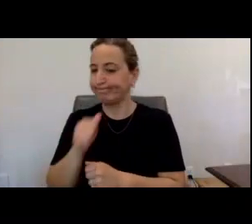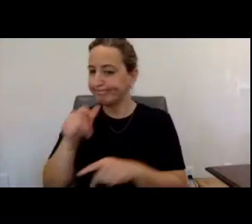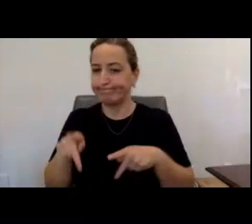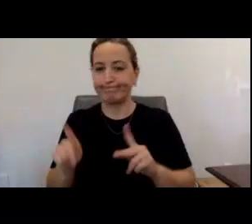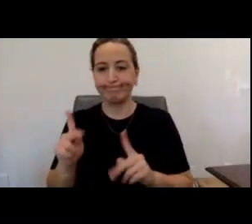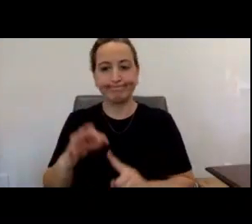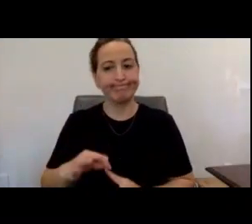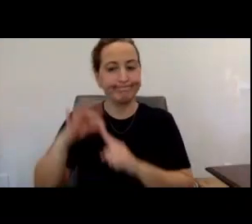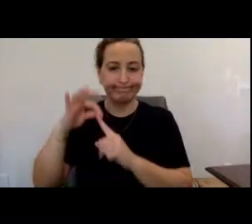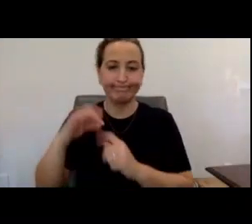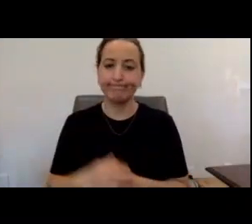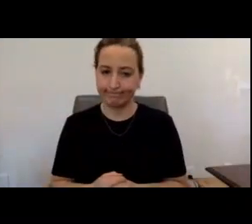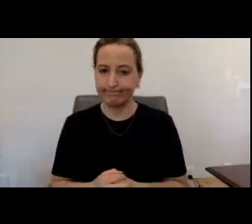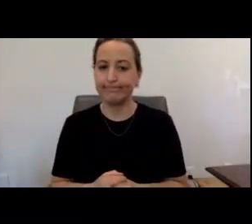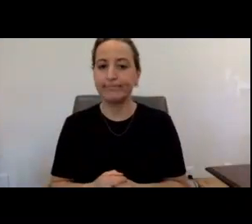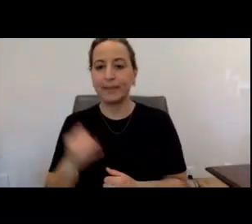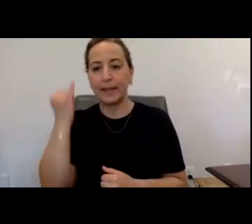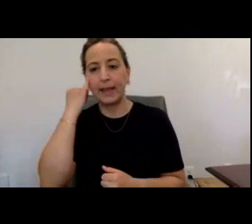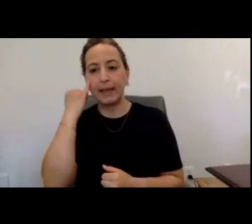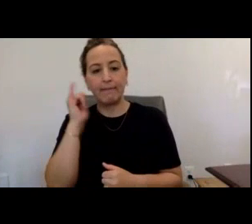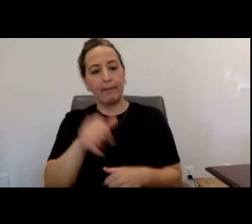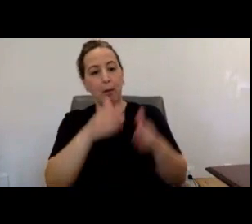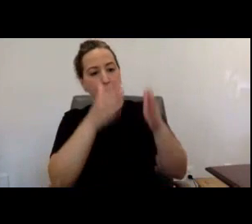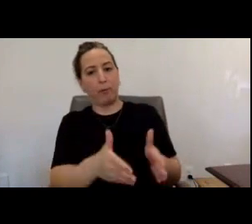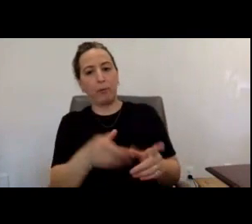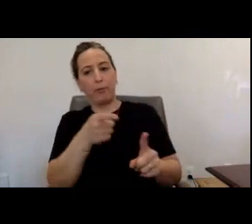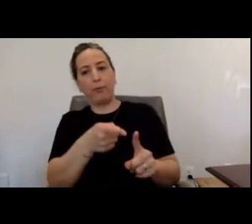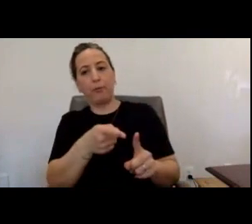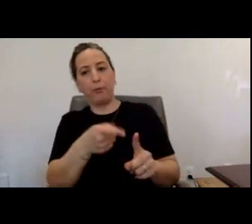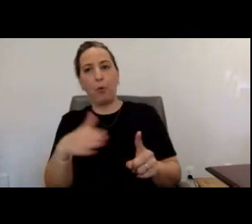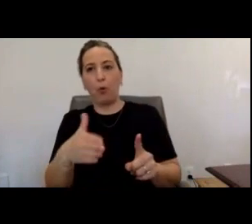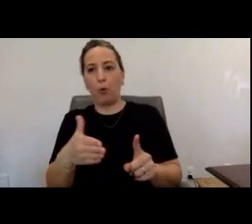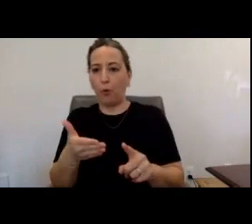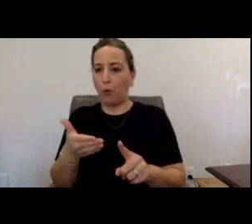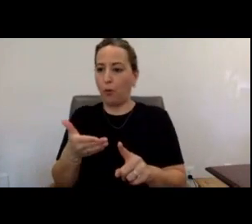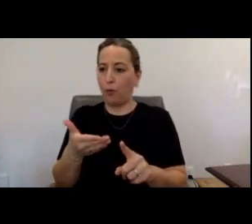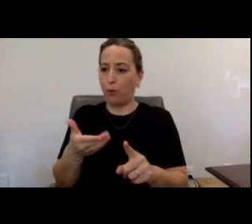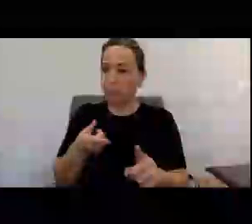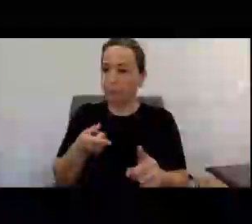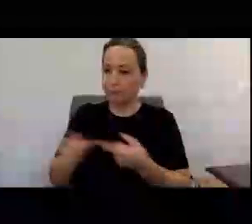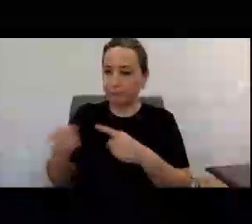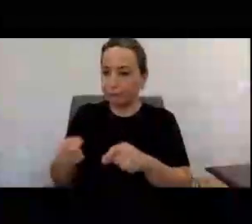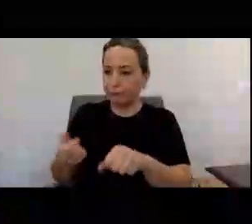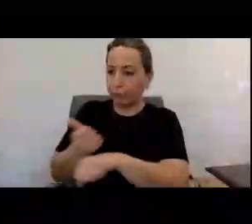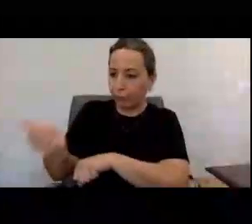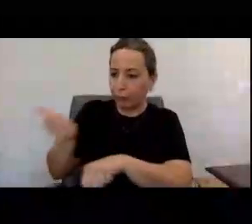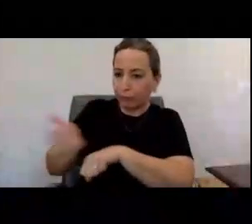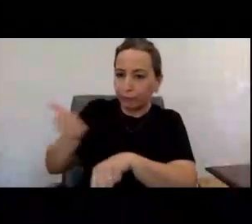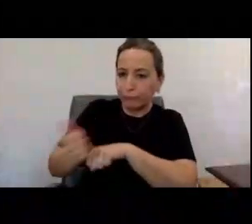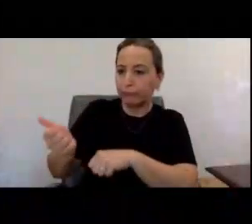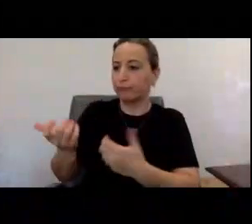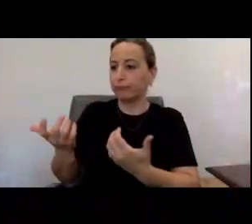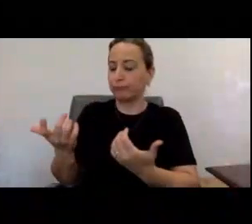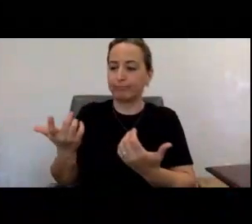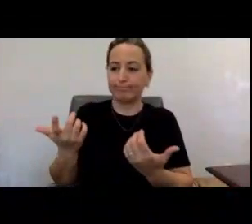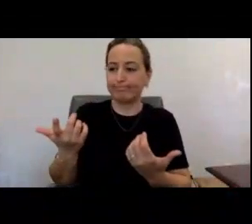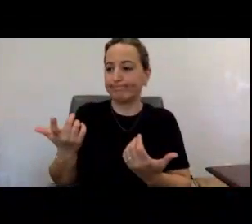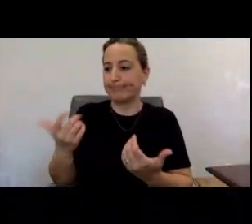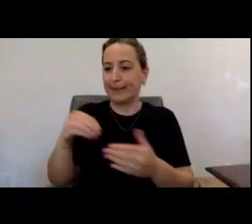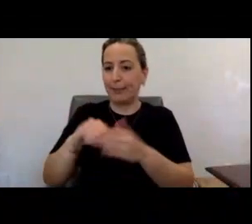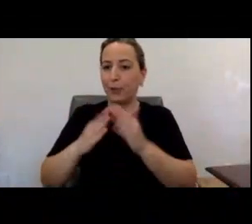So if someone has a substantiated threat to the health and safety of others in the community, then they could be